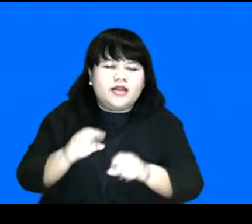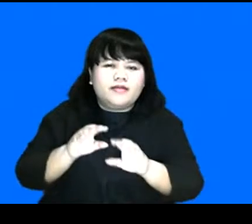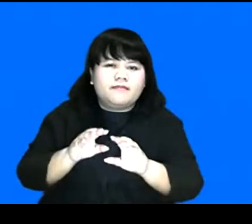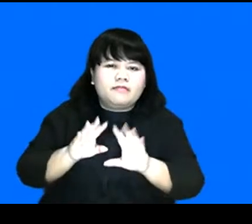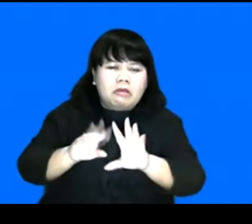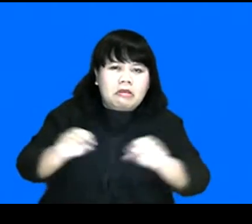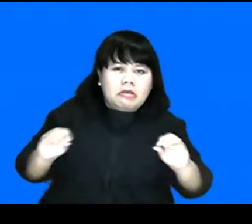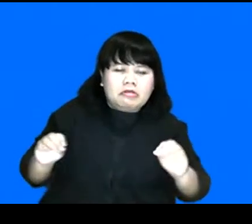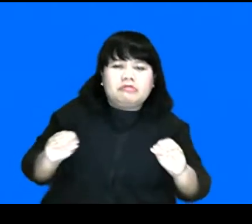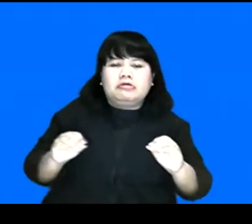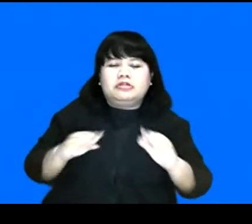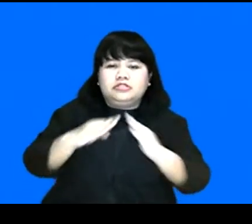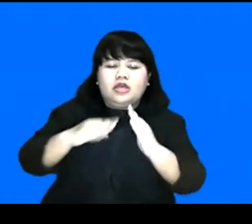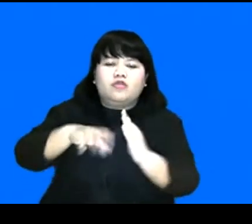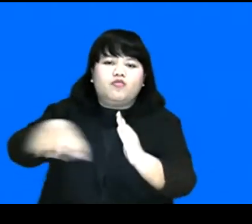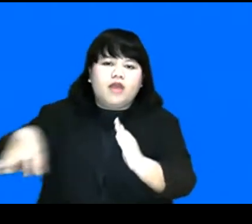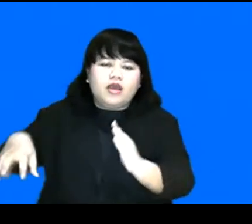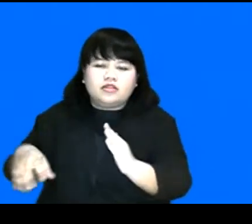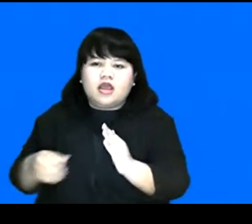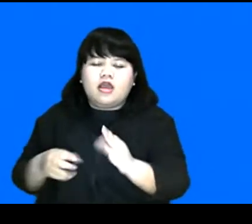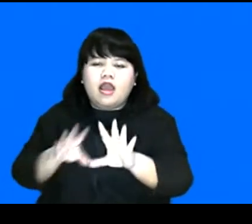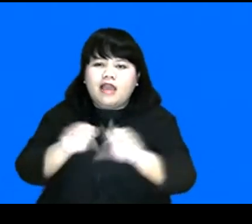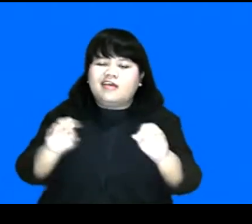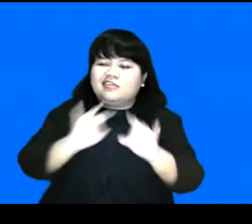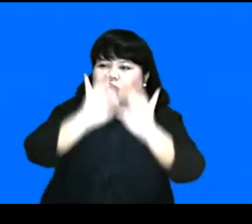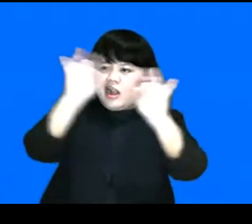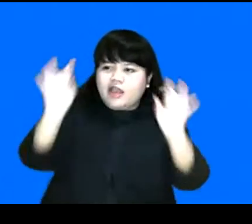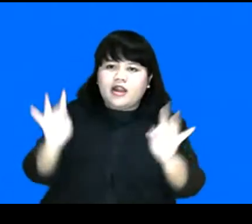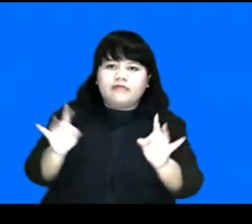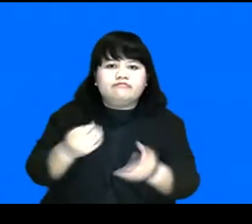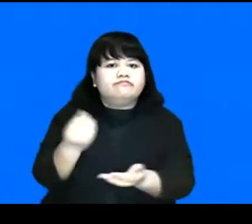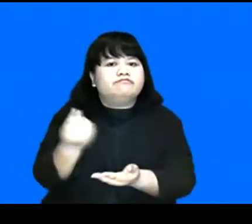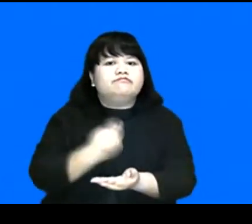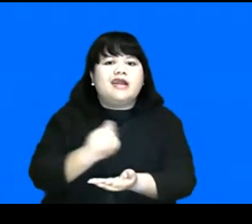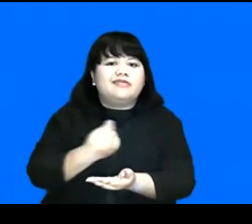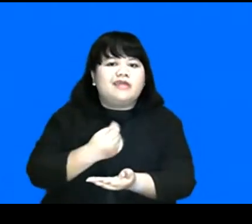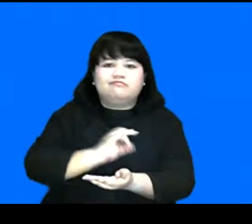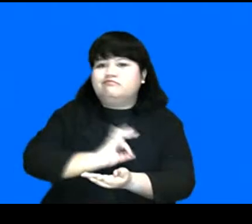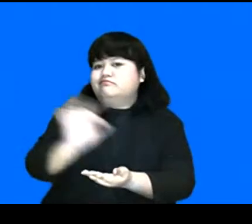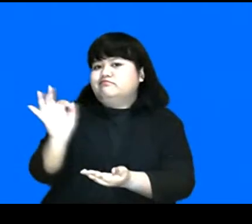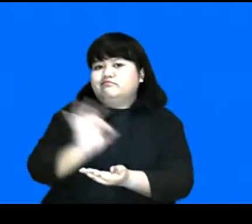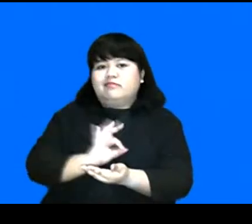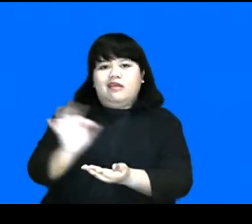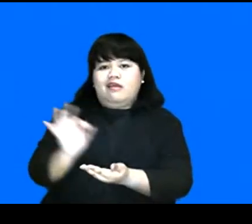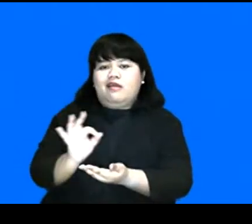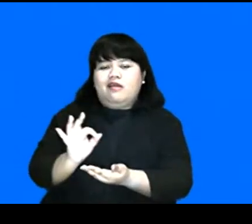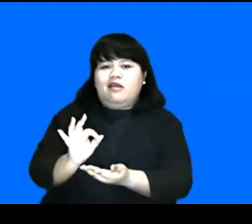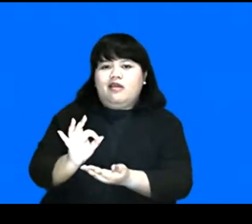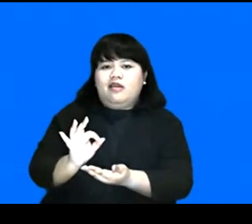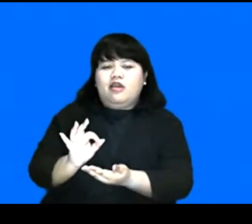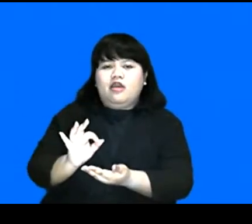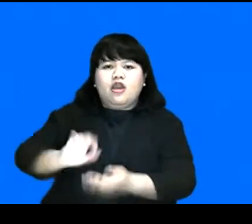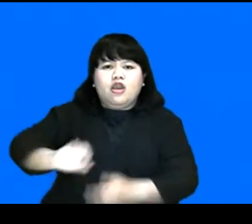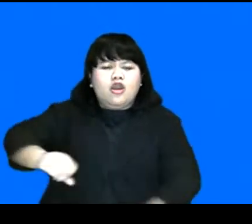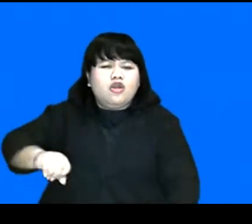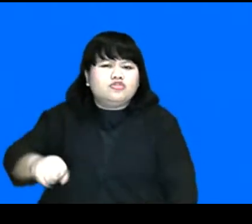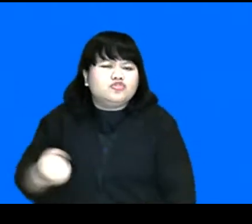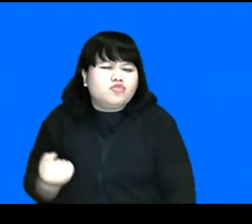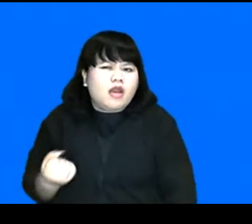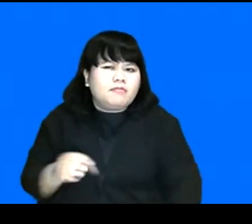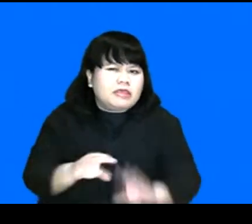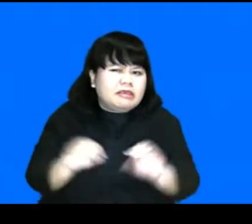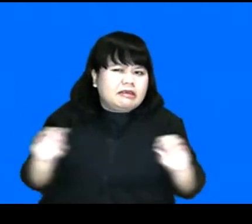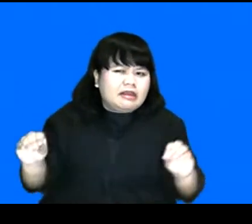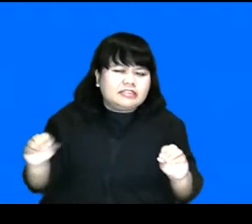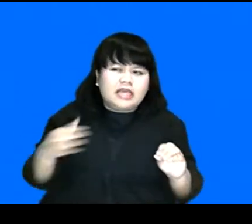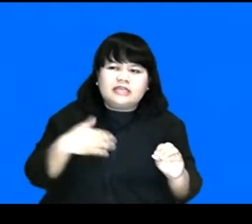If we say, oh, only my man works, I stay at home. Well, the man goes to work happy and healthy the